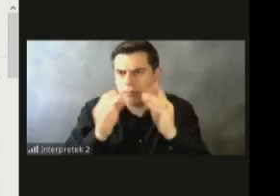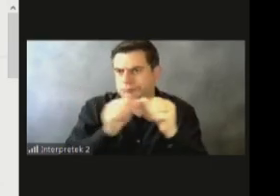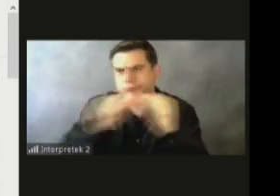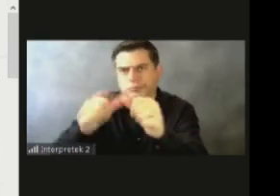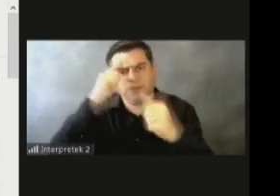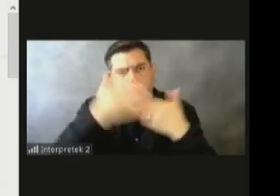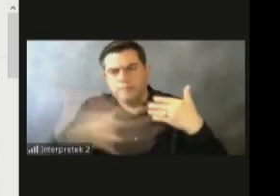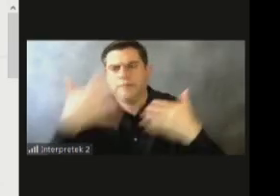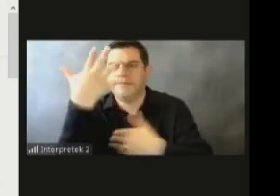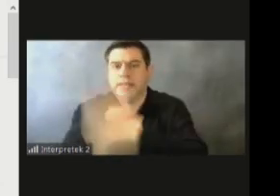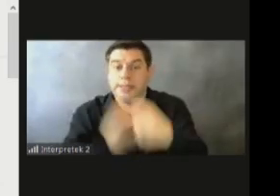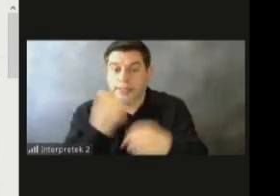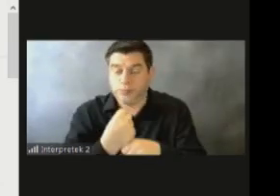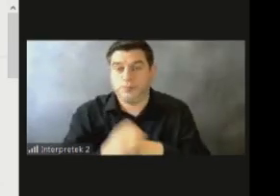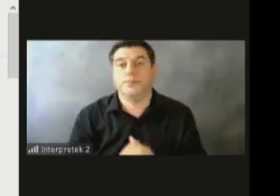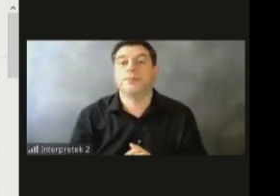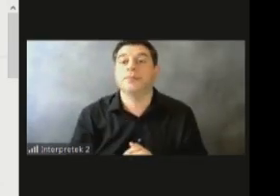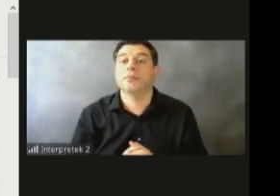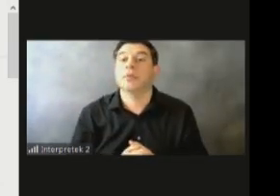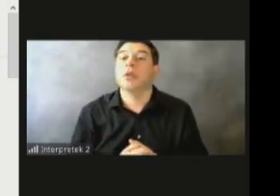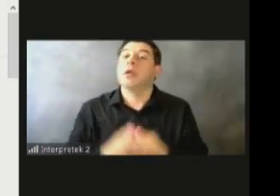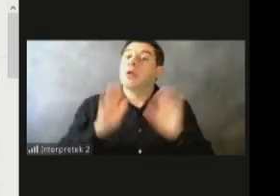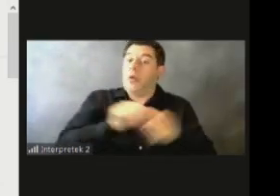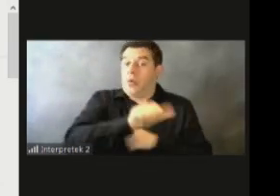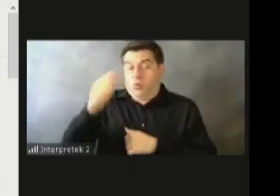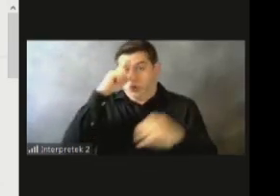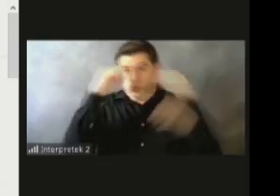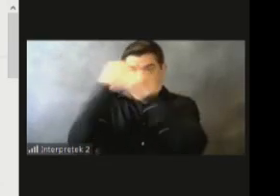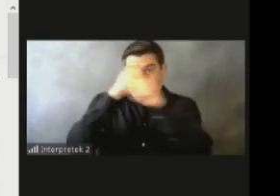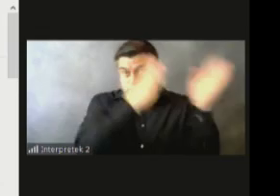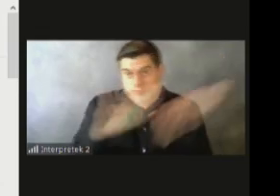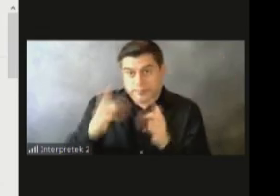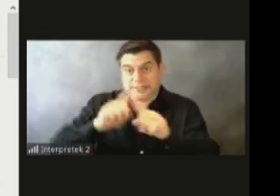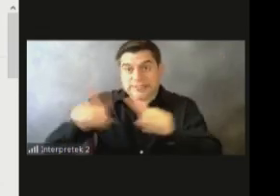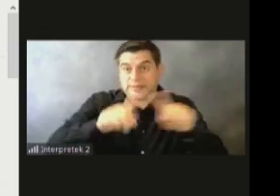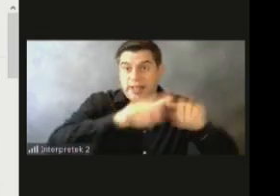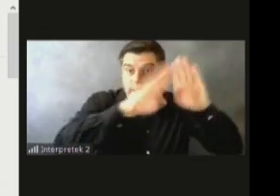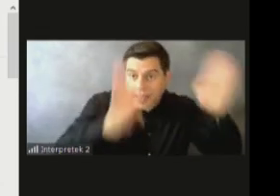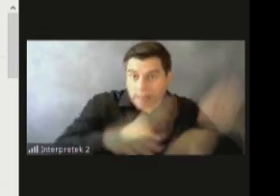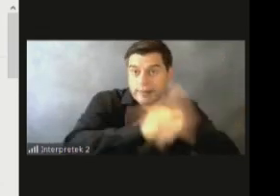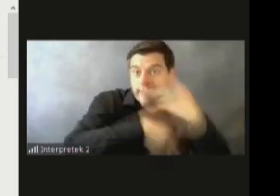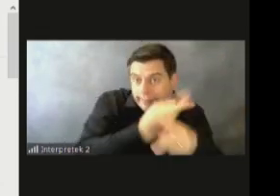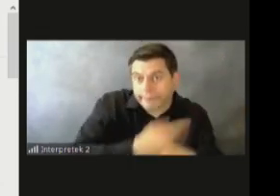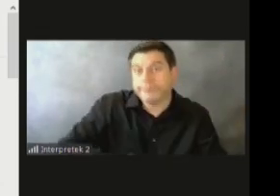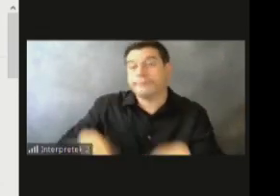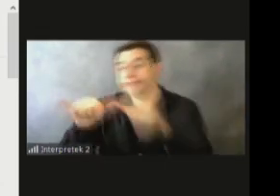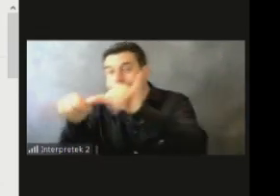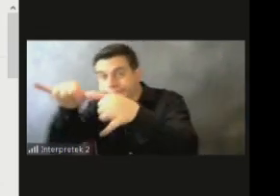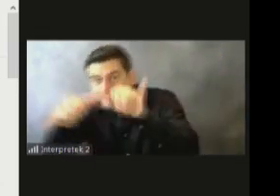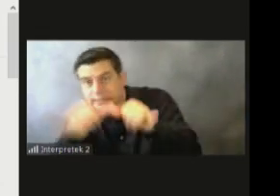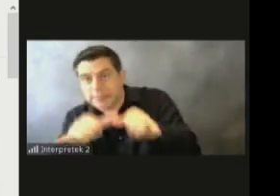Another strategy would be allowing different housing types and sizes by rights. By making changes by right instead of requiring